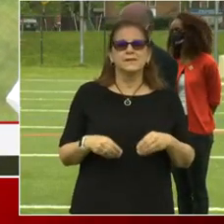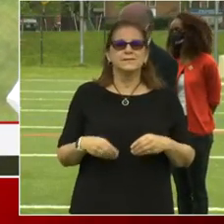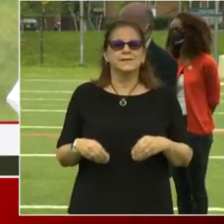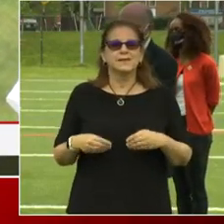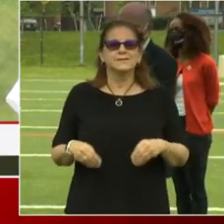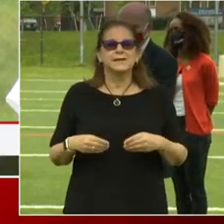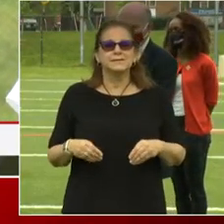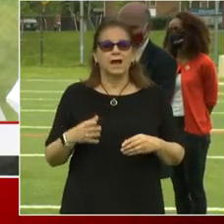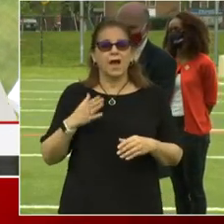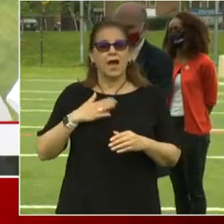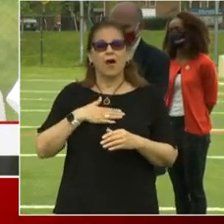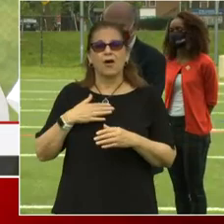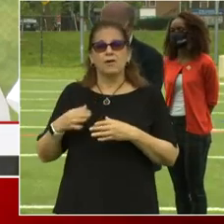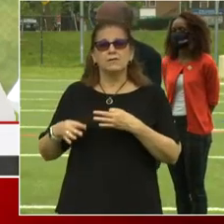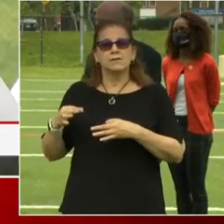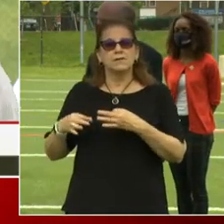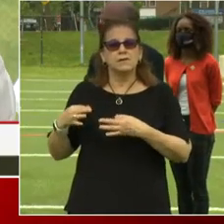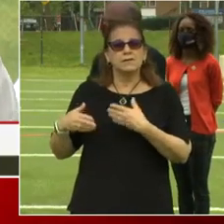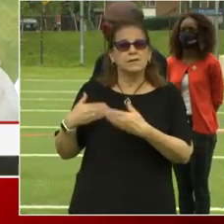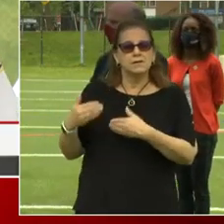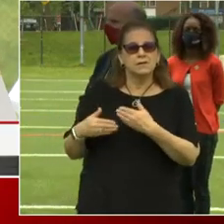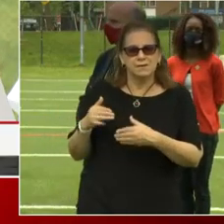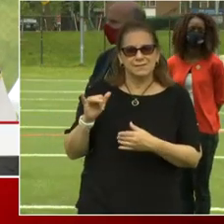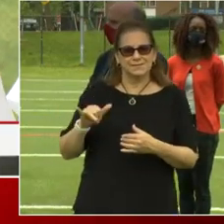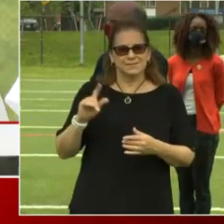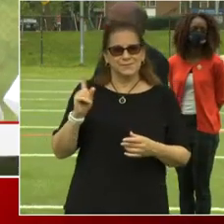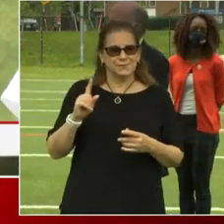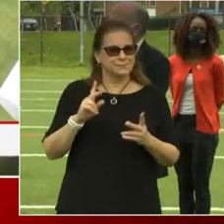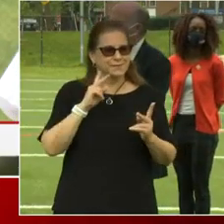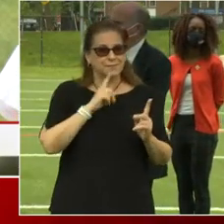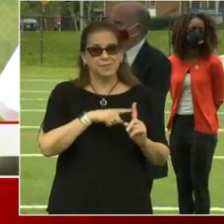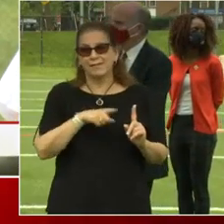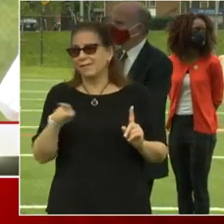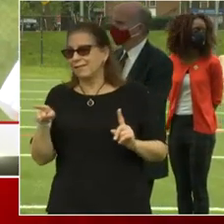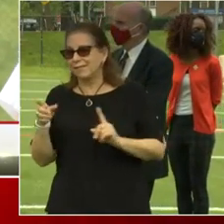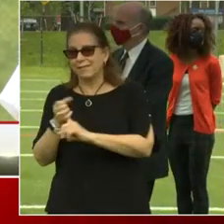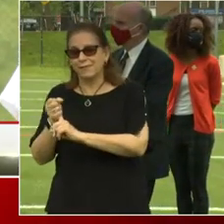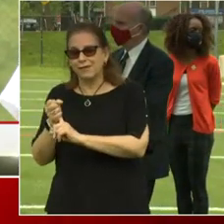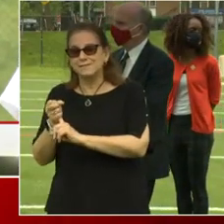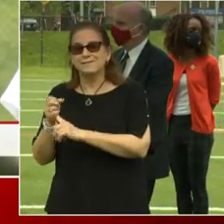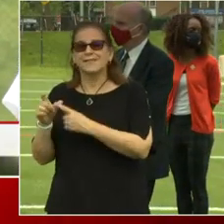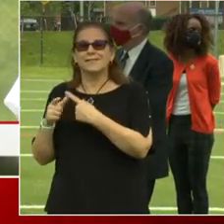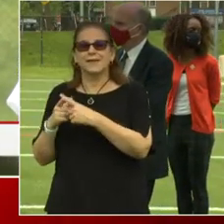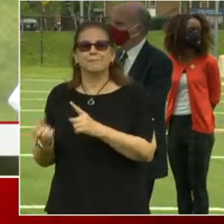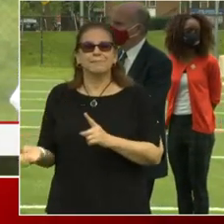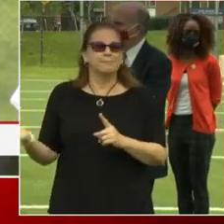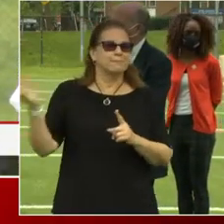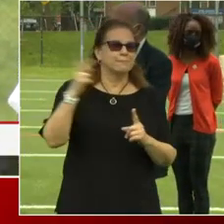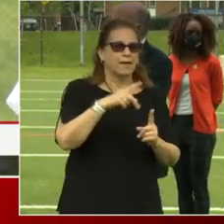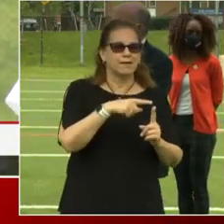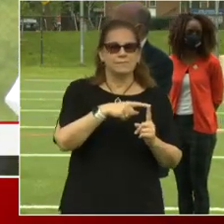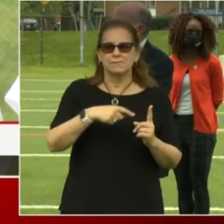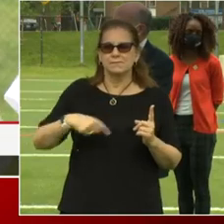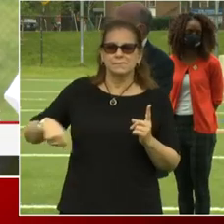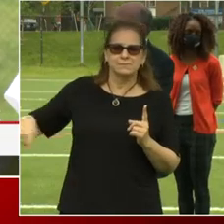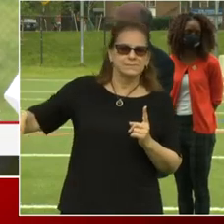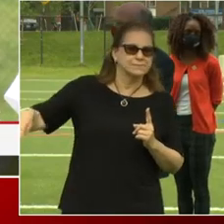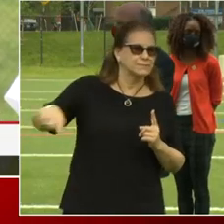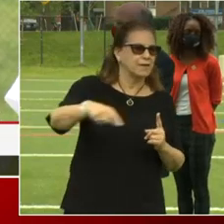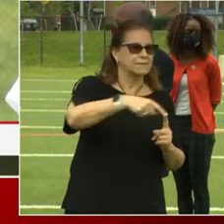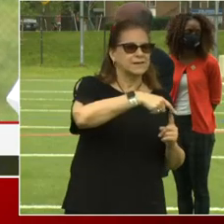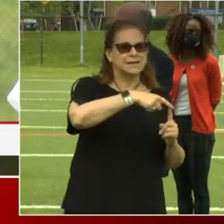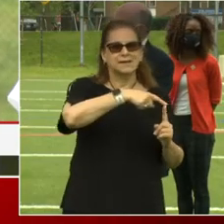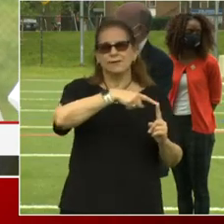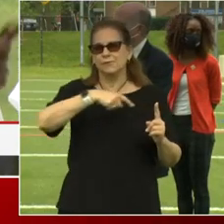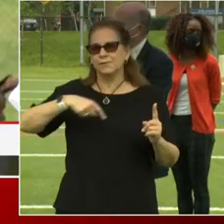process and held accountable? So I think that's important. So to the extent that the commissioner says that it exists, we have a responsibility to go